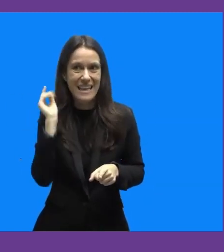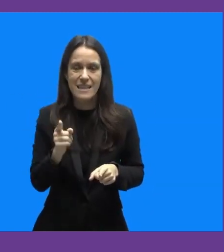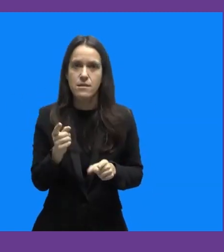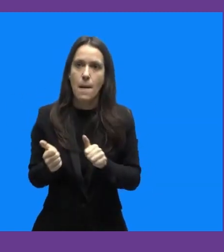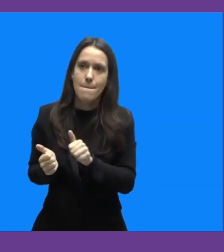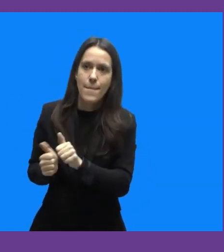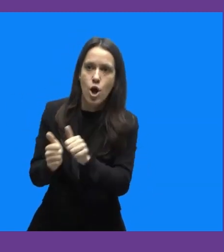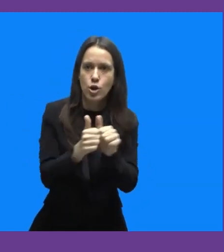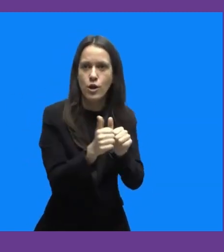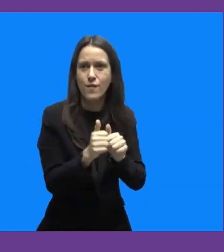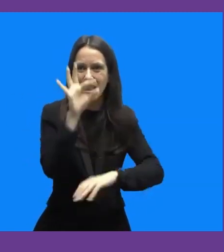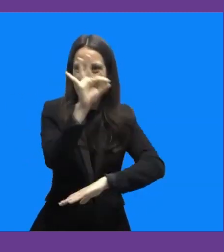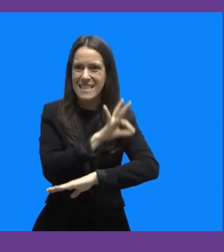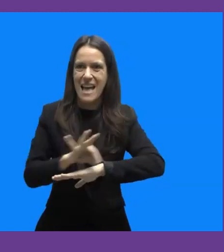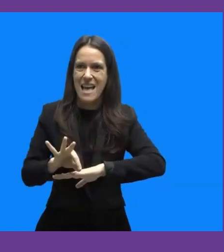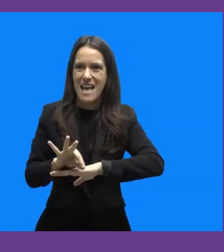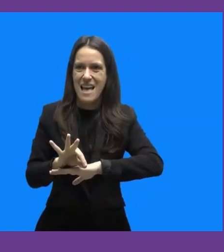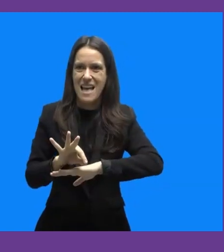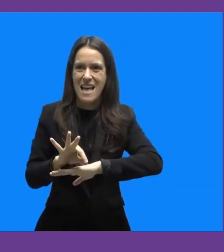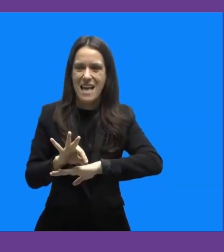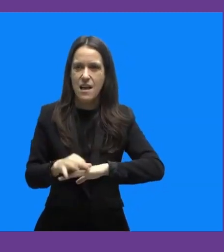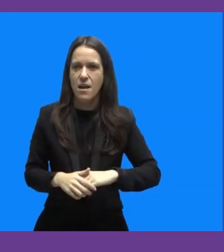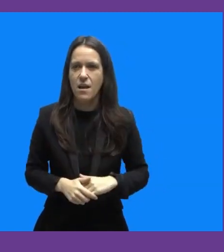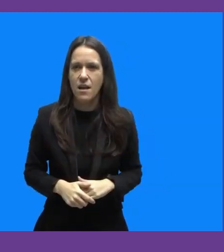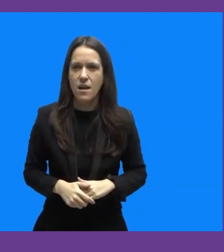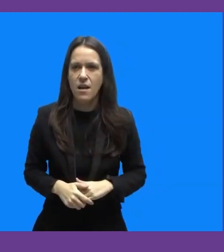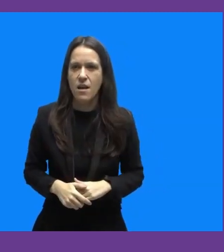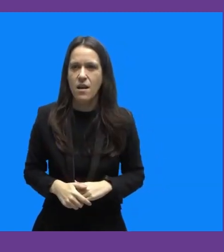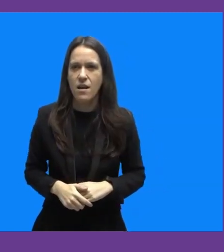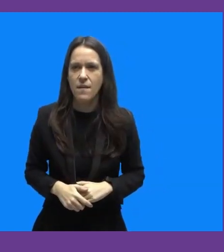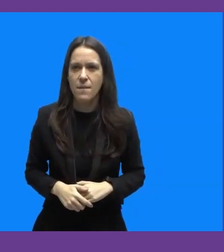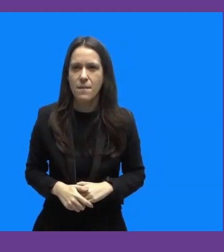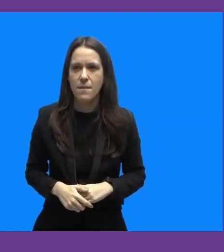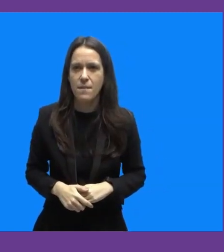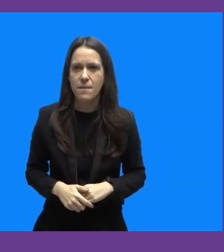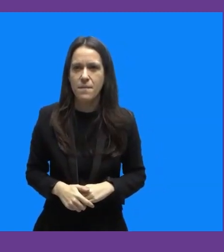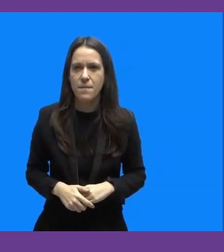process is the participatory design. So